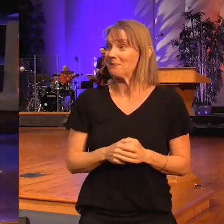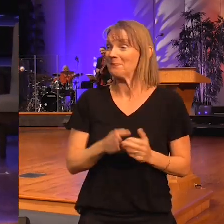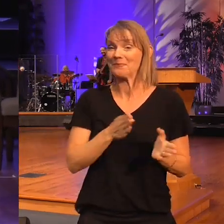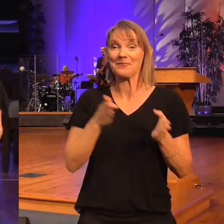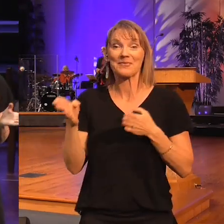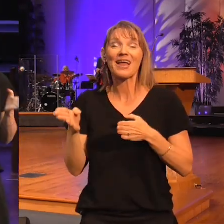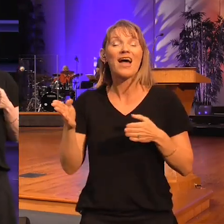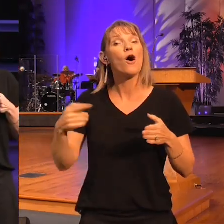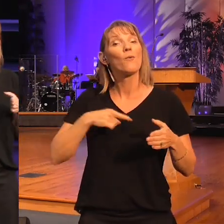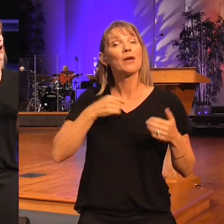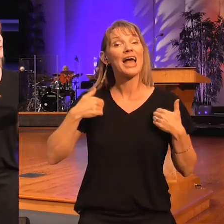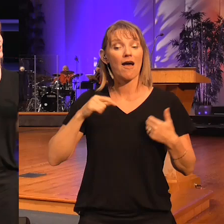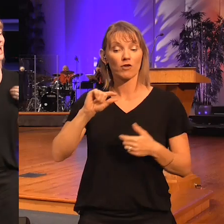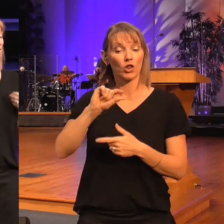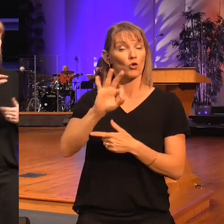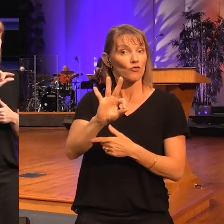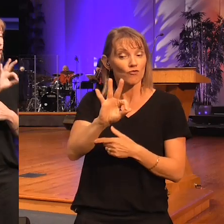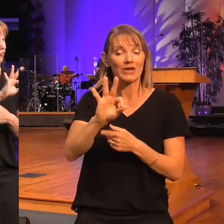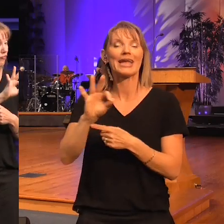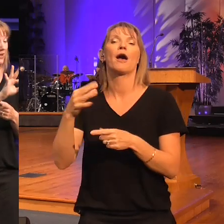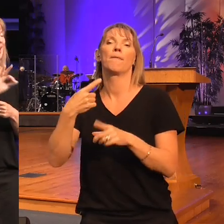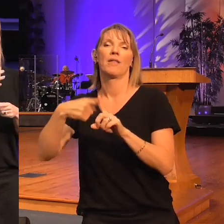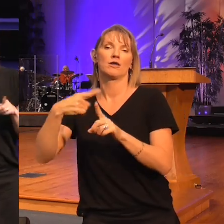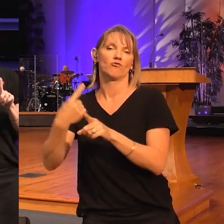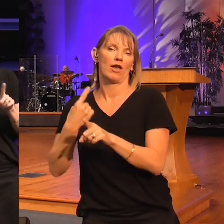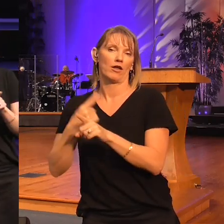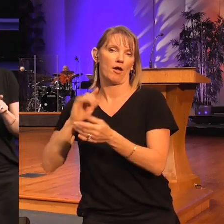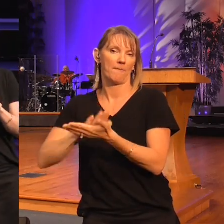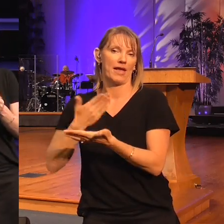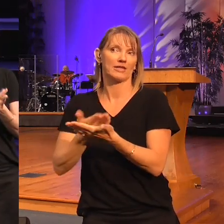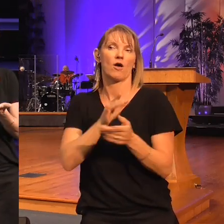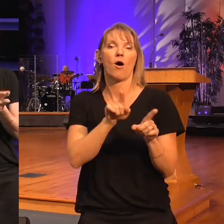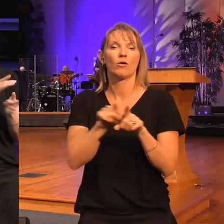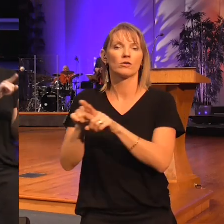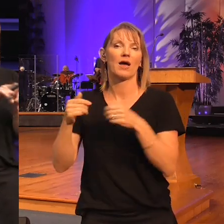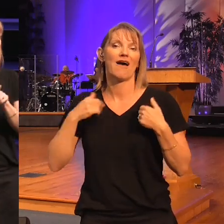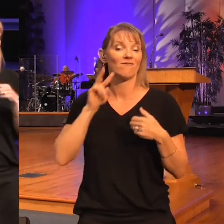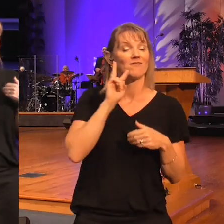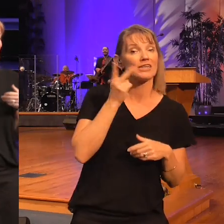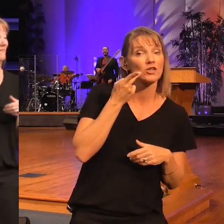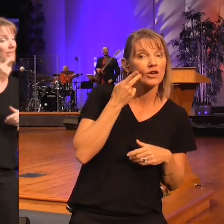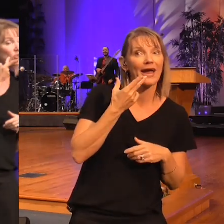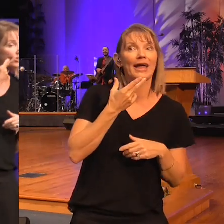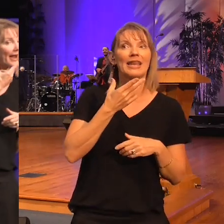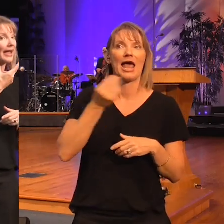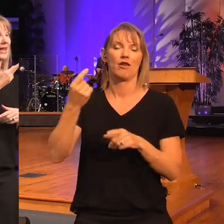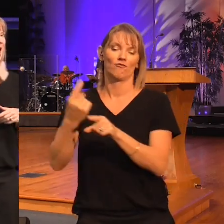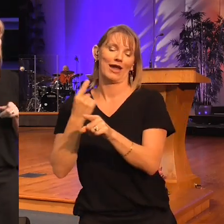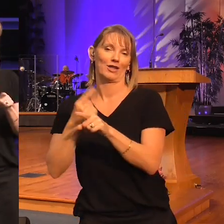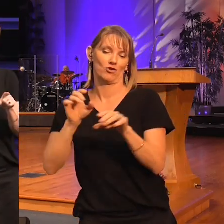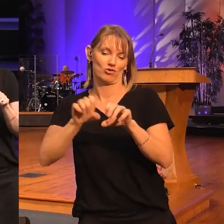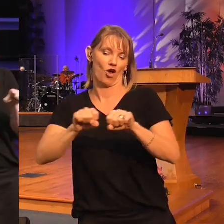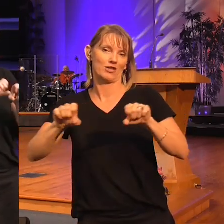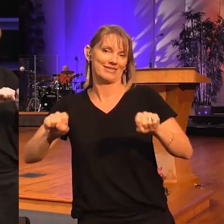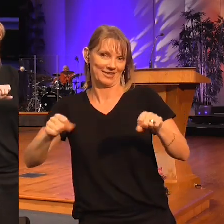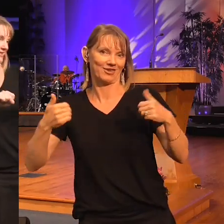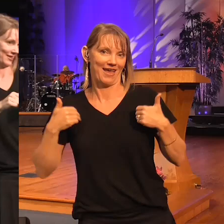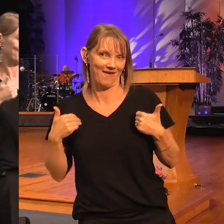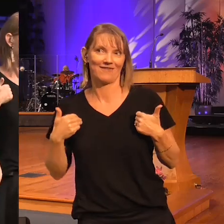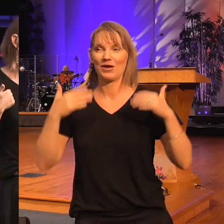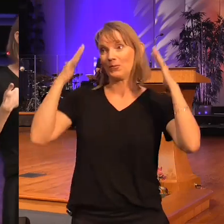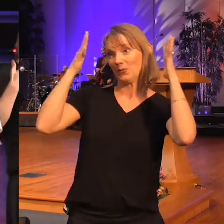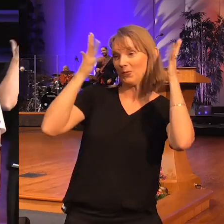yeah. We have gluten-free and regular pancakes, and we also have vegetarian and regular sausage.